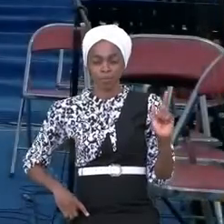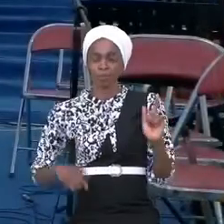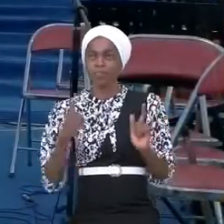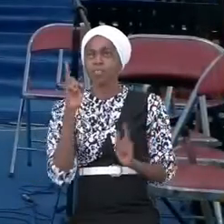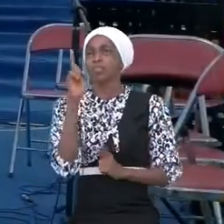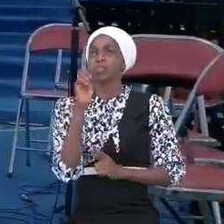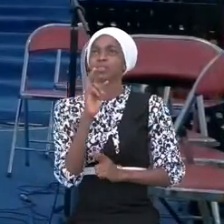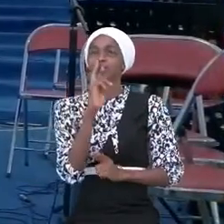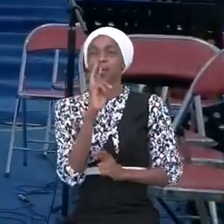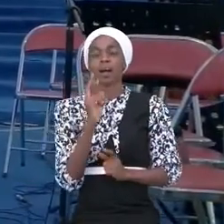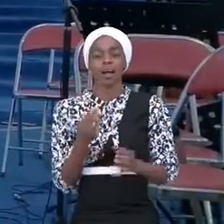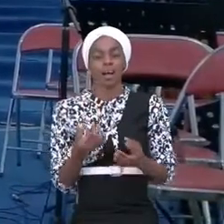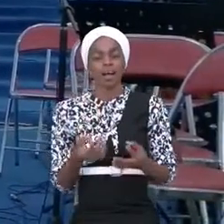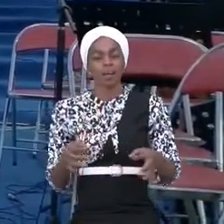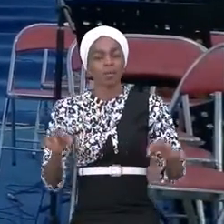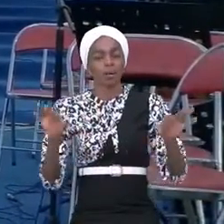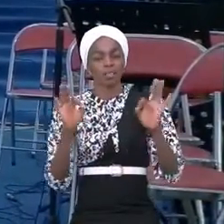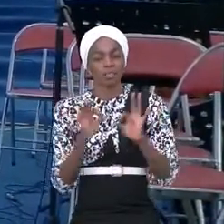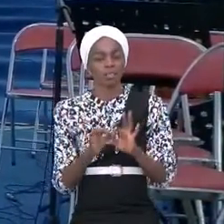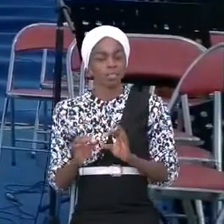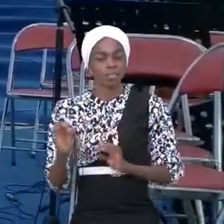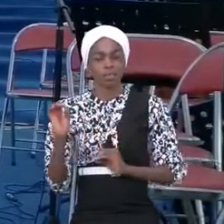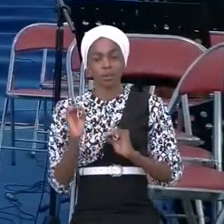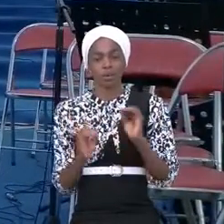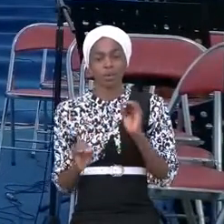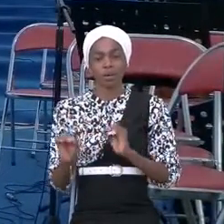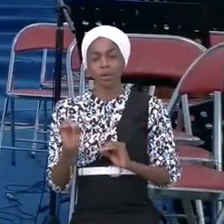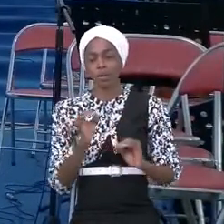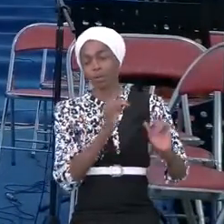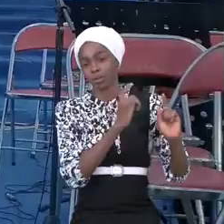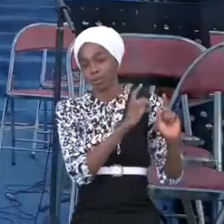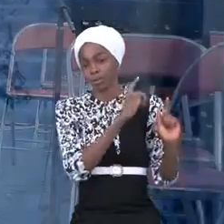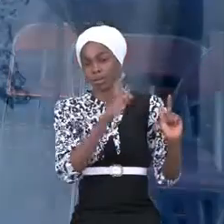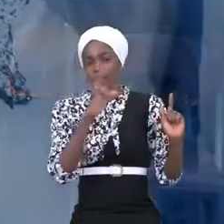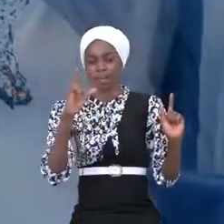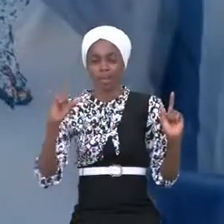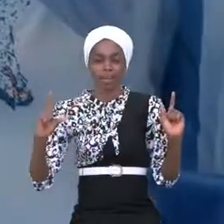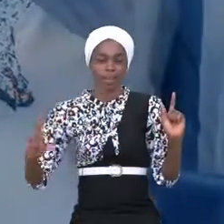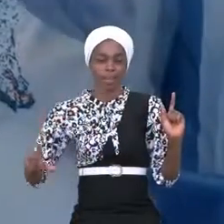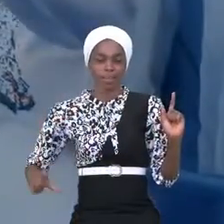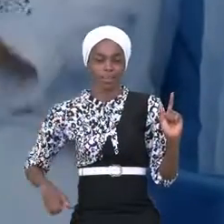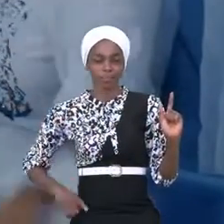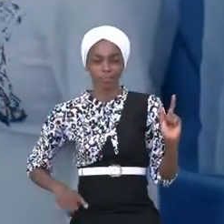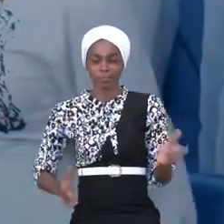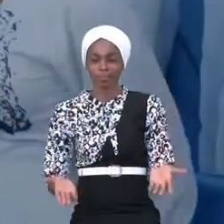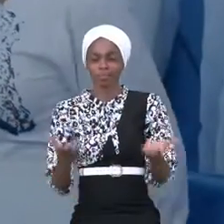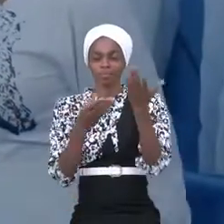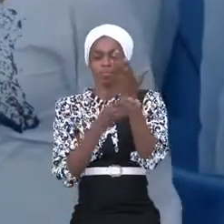Live.